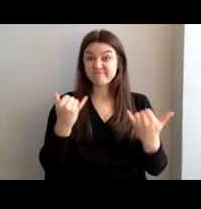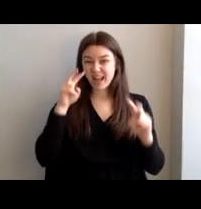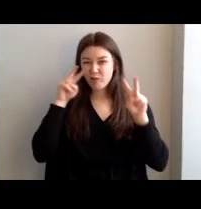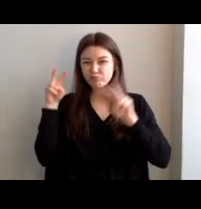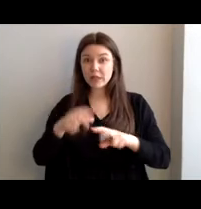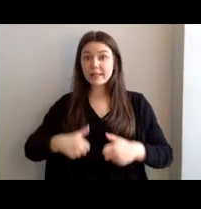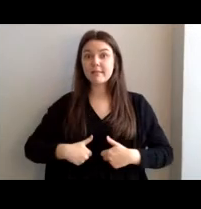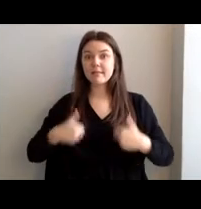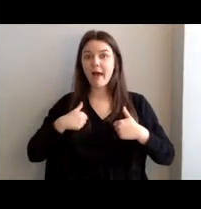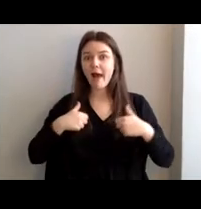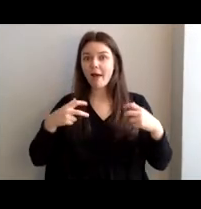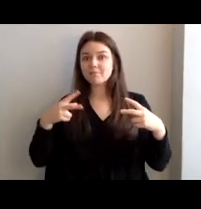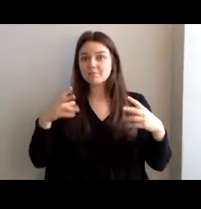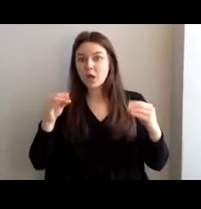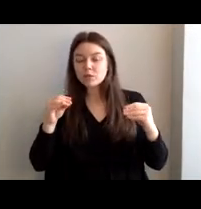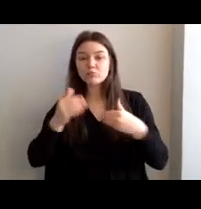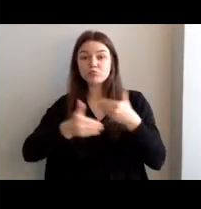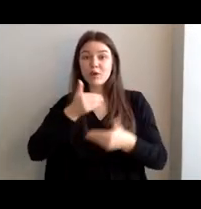processing facility.